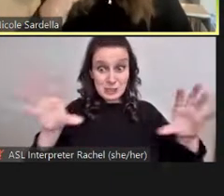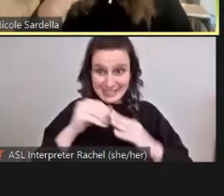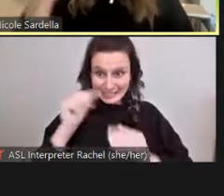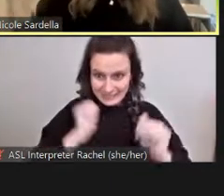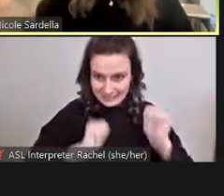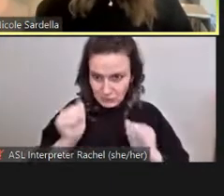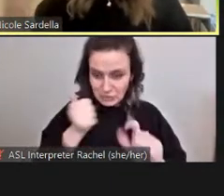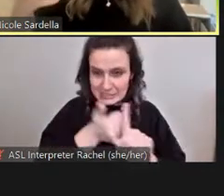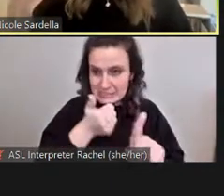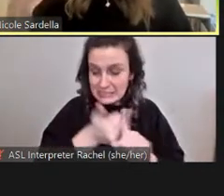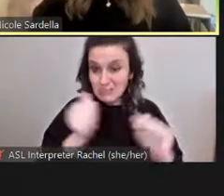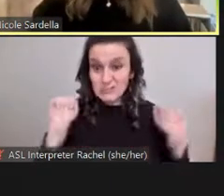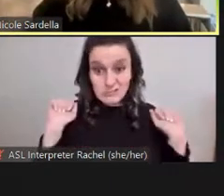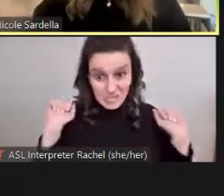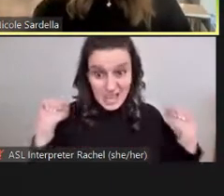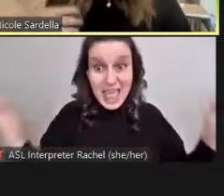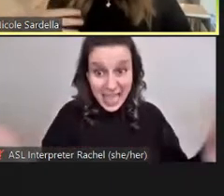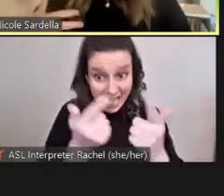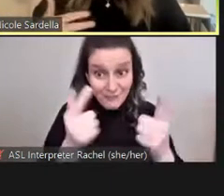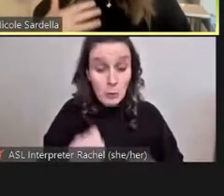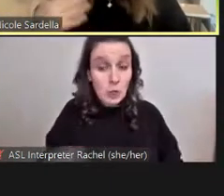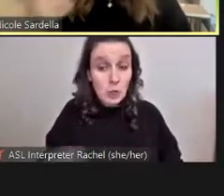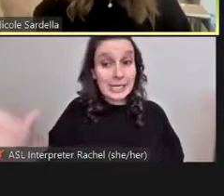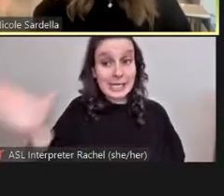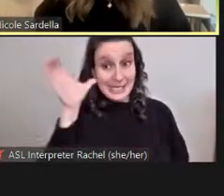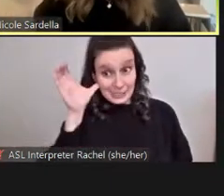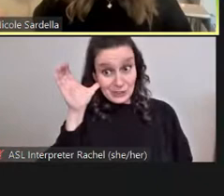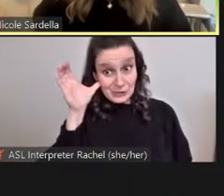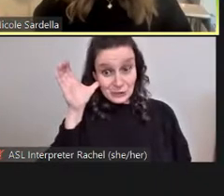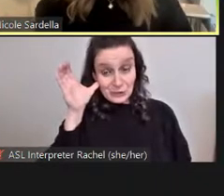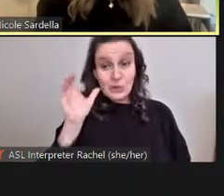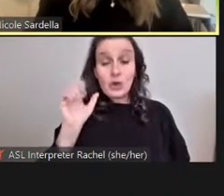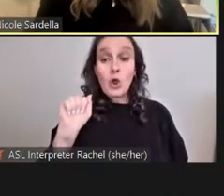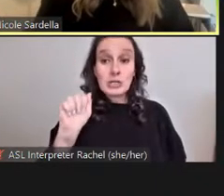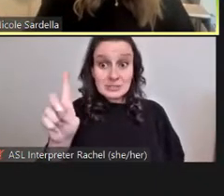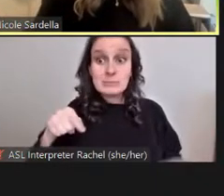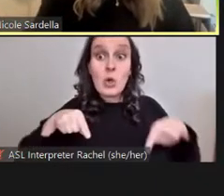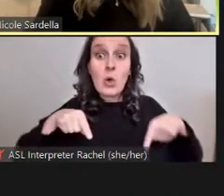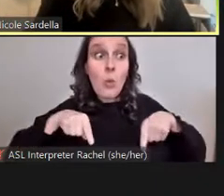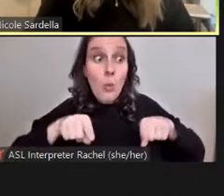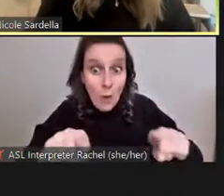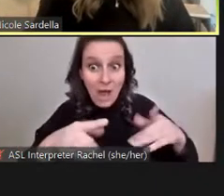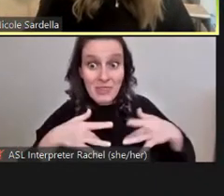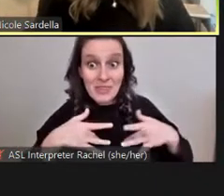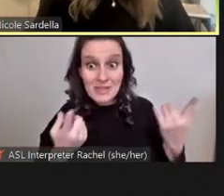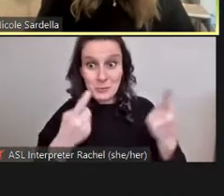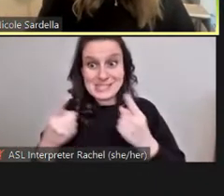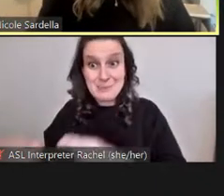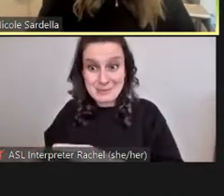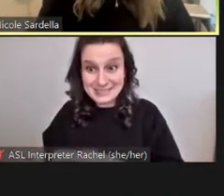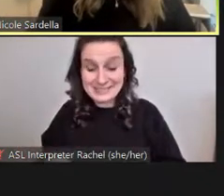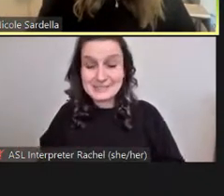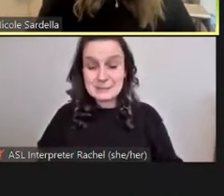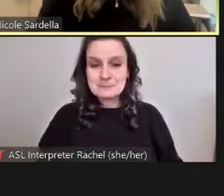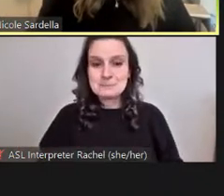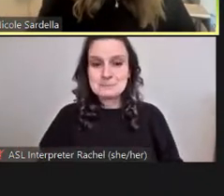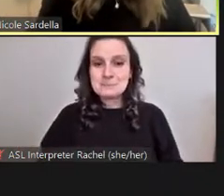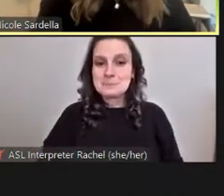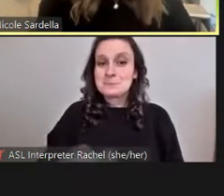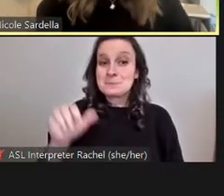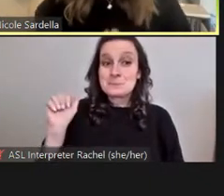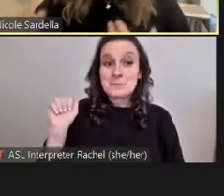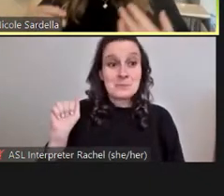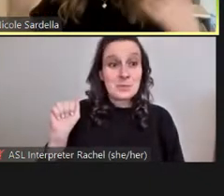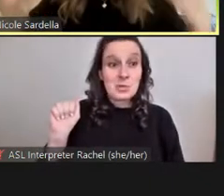So everyone could hear the audio description live as it was occurring. Audio description